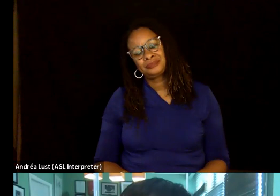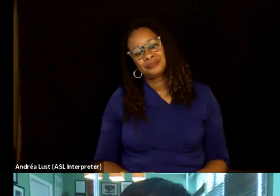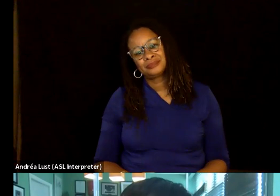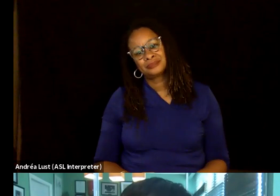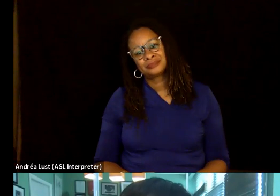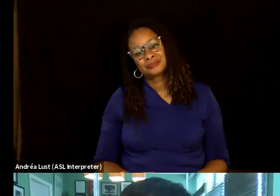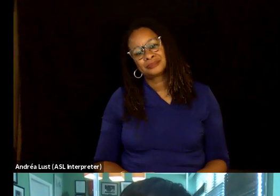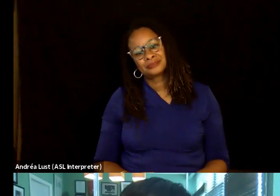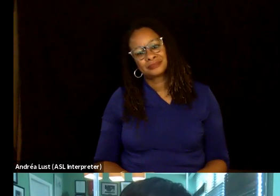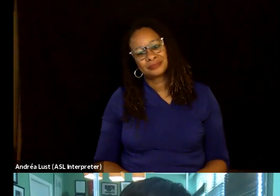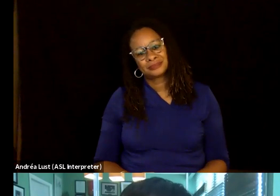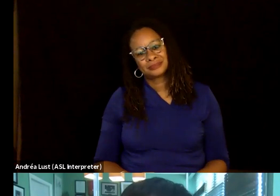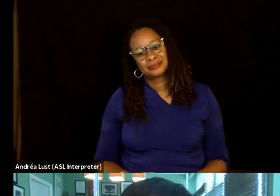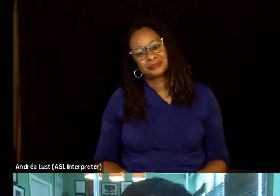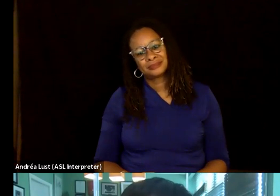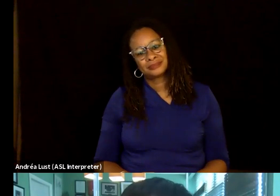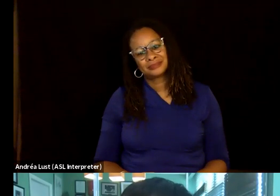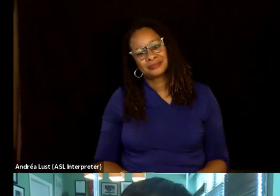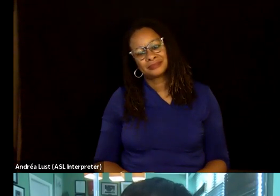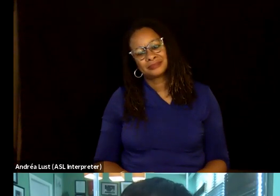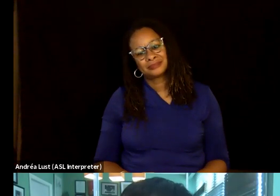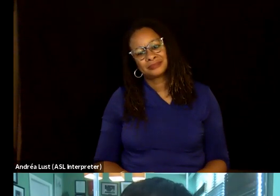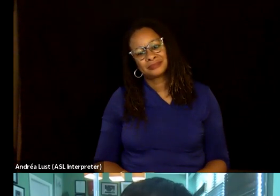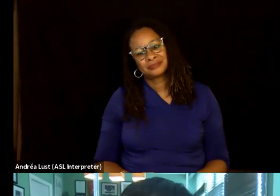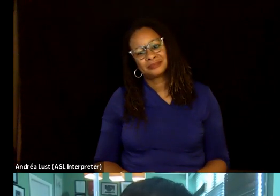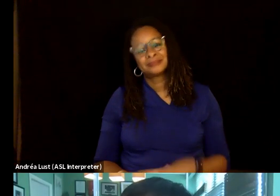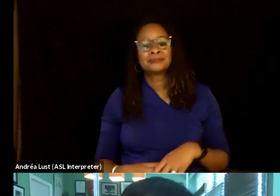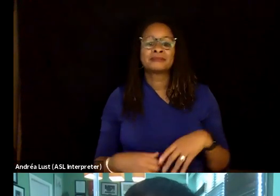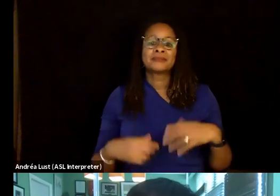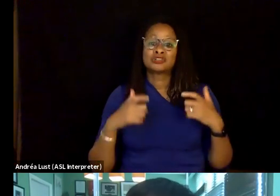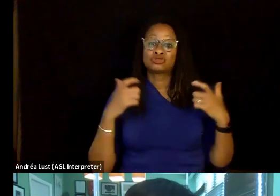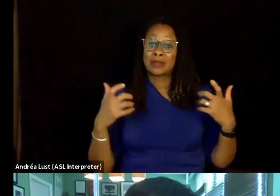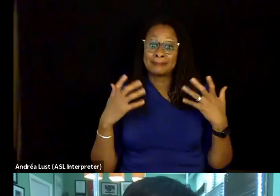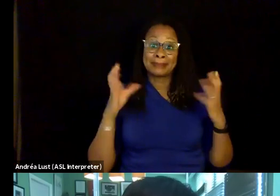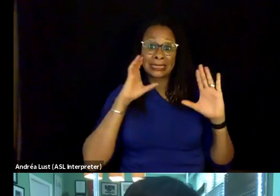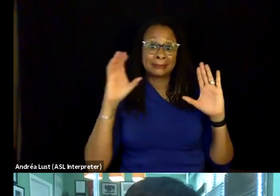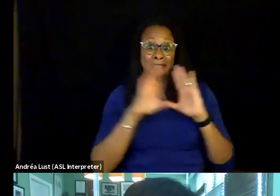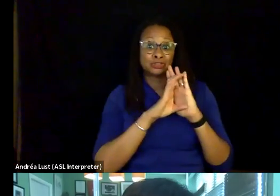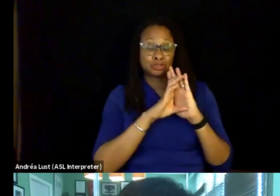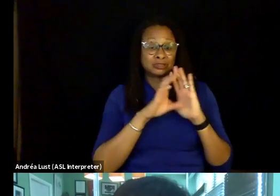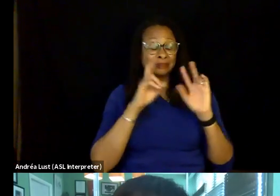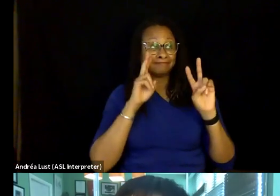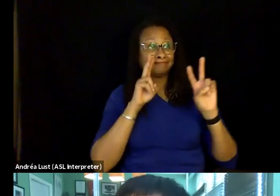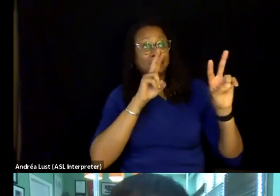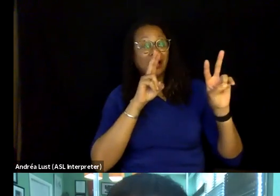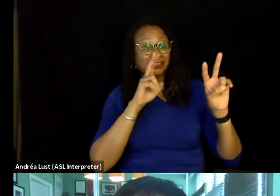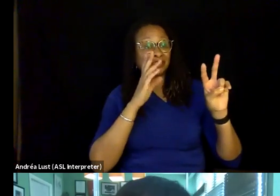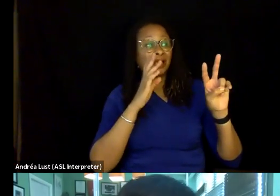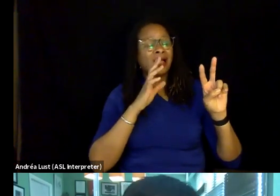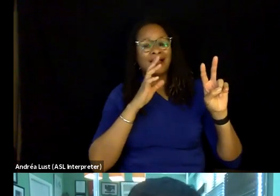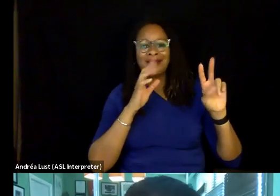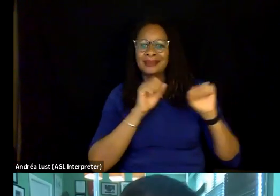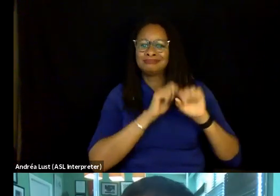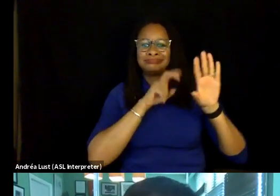great leaders always talk about keeping their eyes in the big picture and in the peak that they are climbing. Or you said, Maria, in